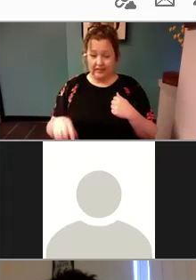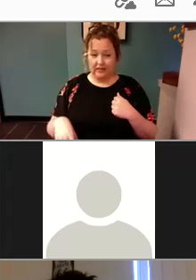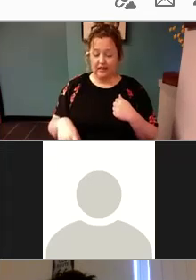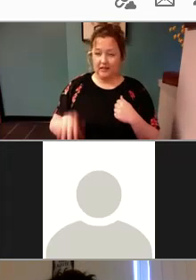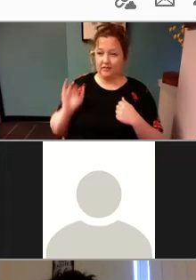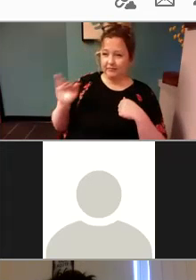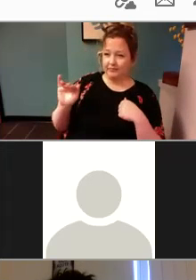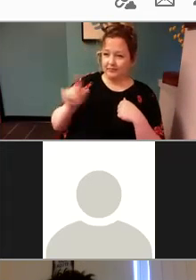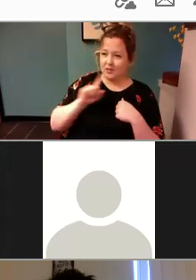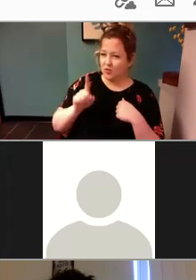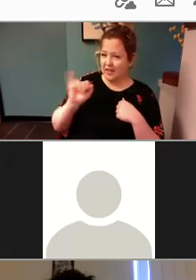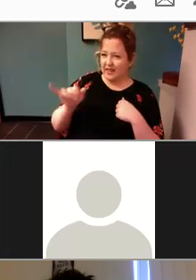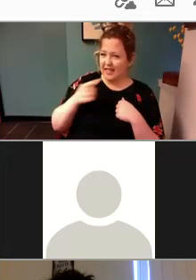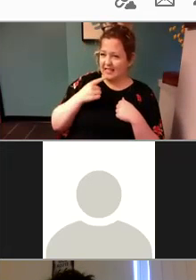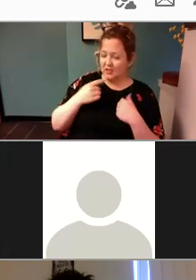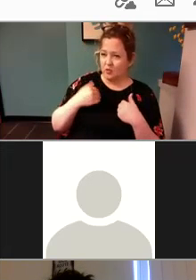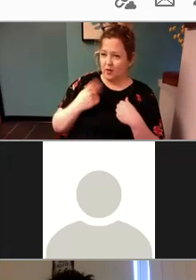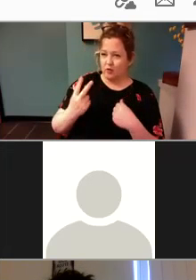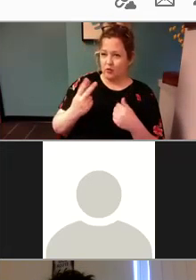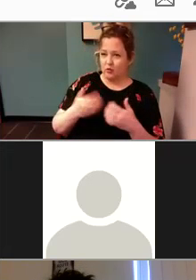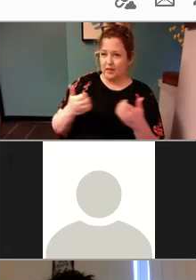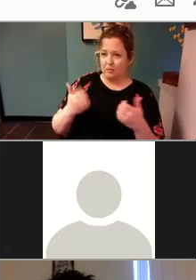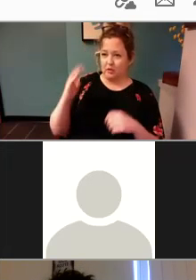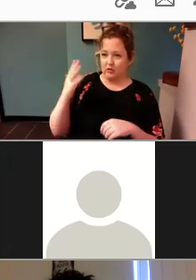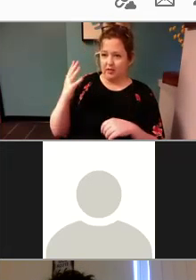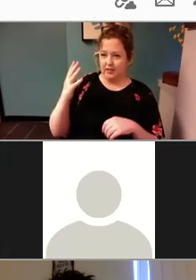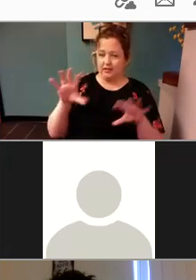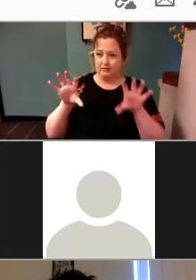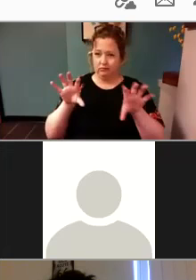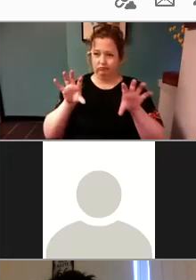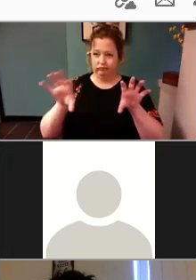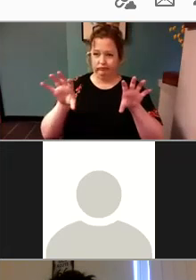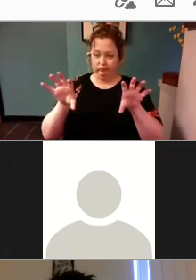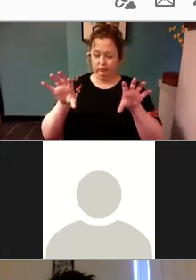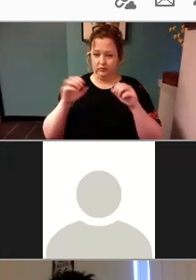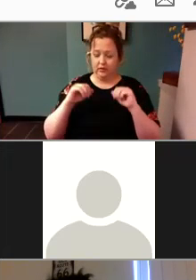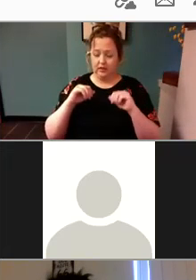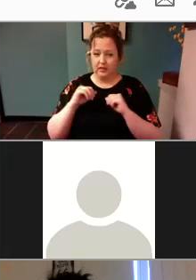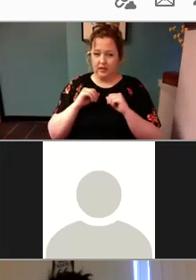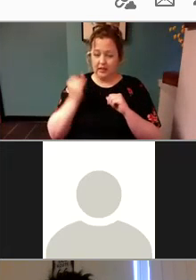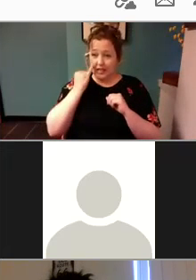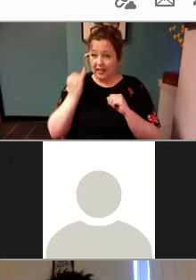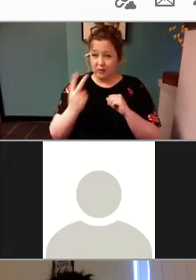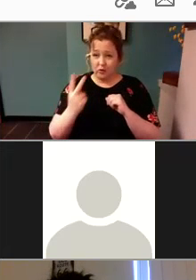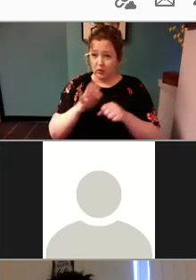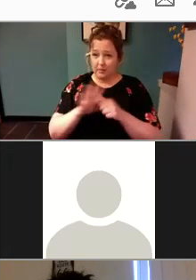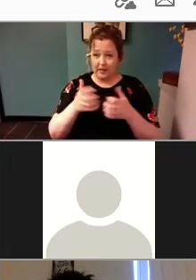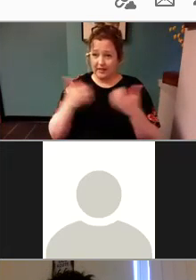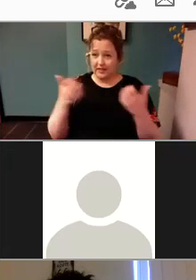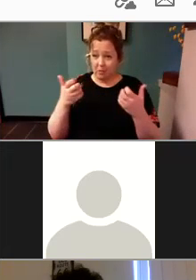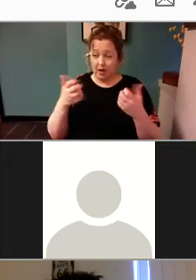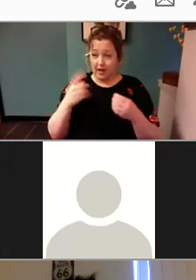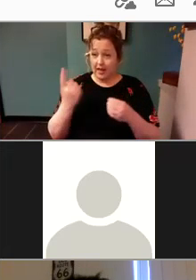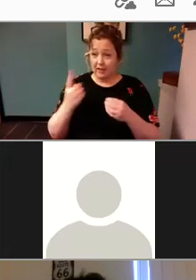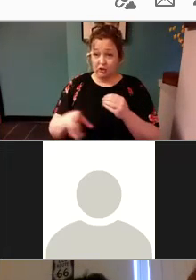have two separate trees, and if you just add one, if you have two completely separate trees and you just add one edge, there's no way that you can